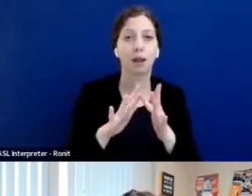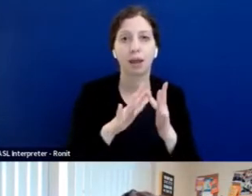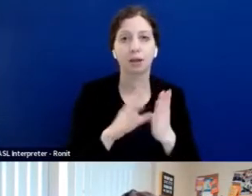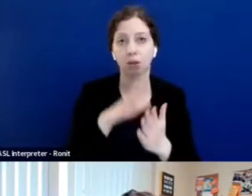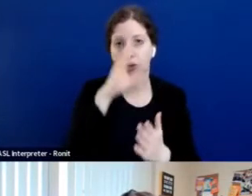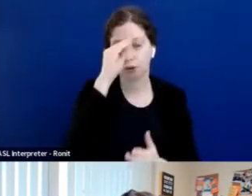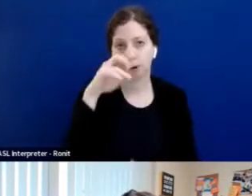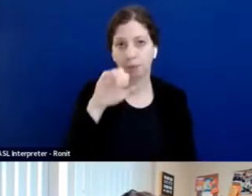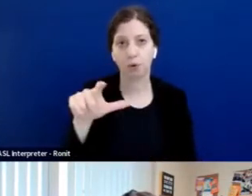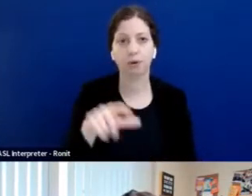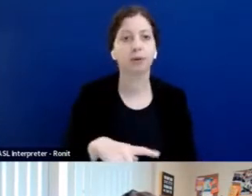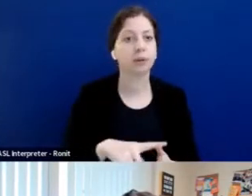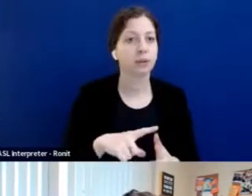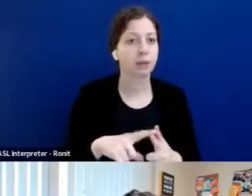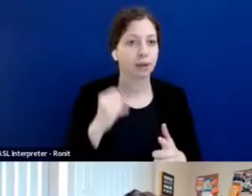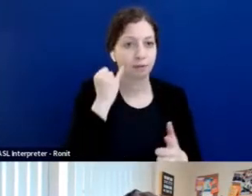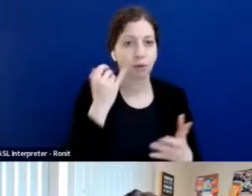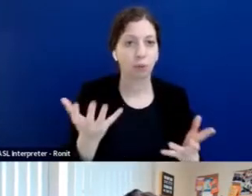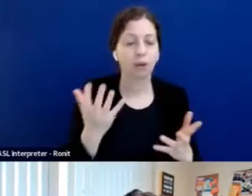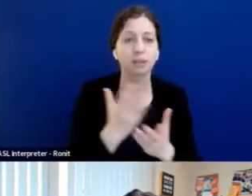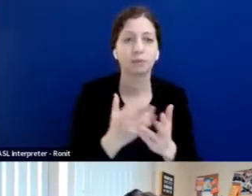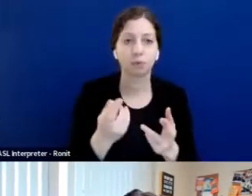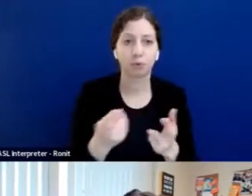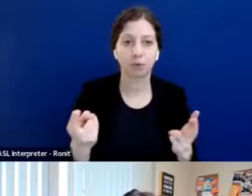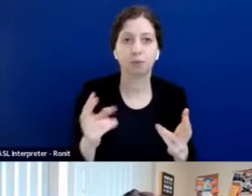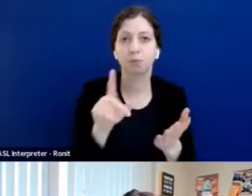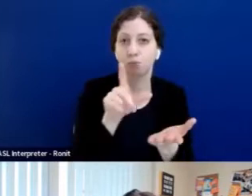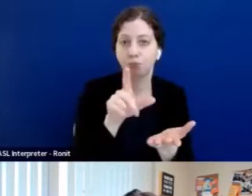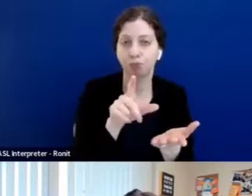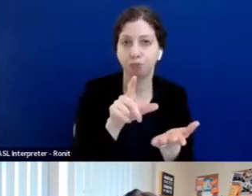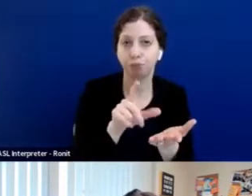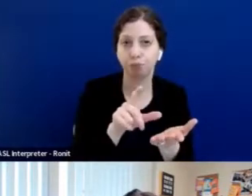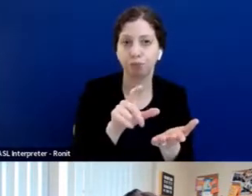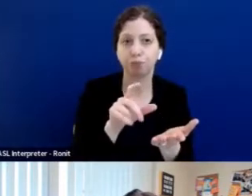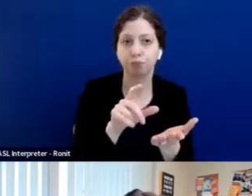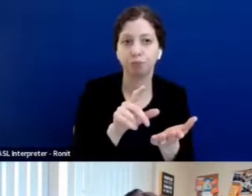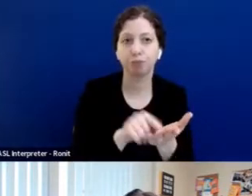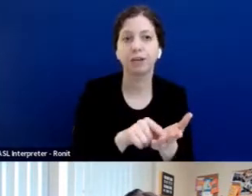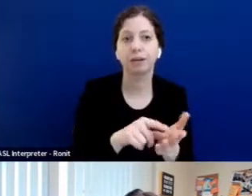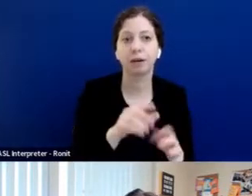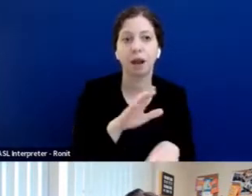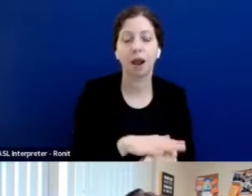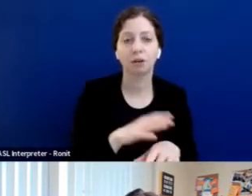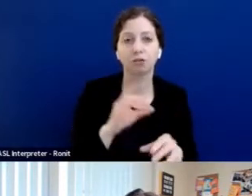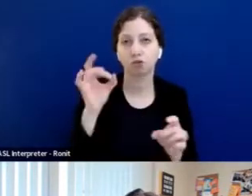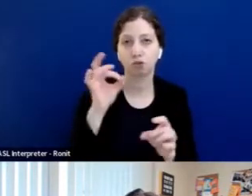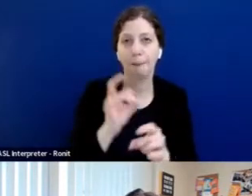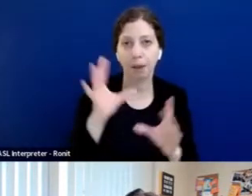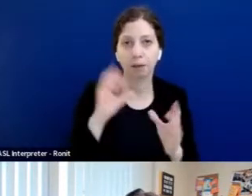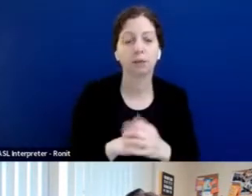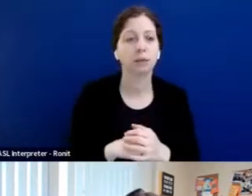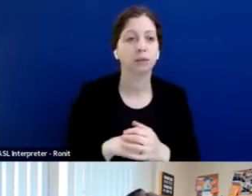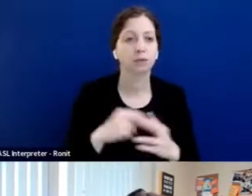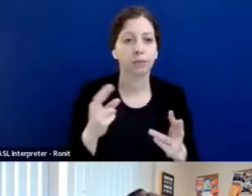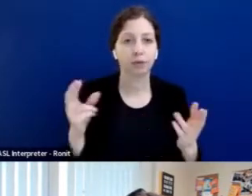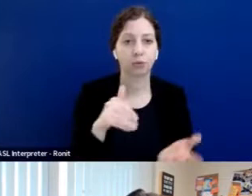portal. And then if you want some of the resources that we printed, that we looked at on trauma, if you come here and you click on Resource Center